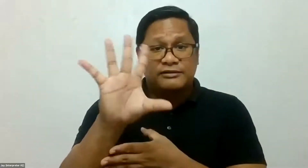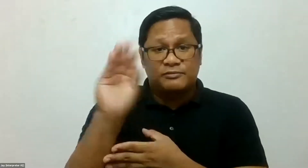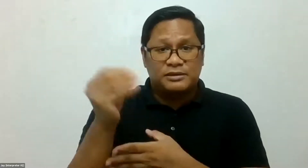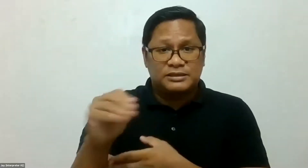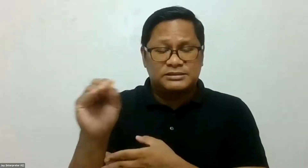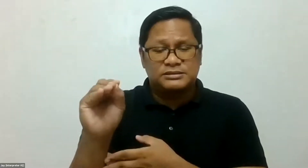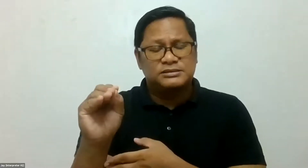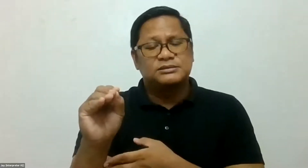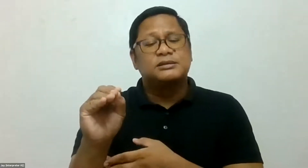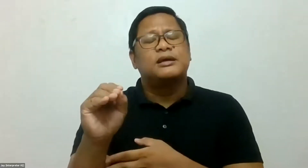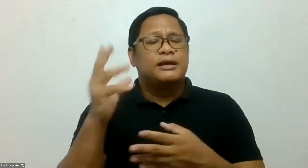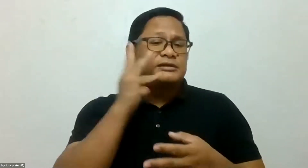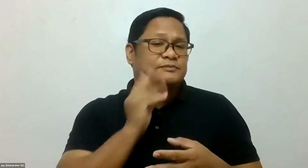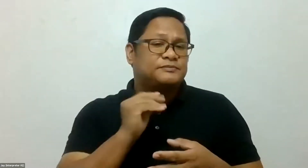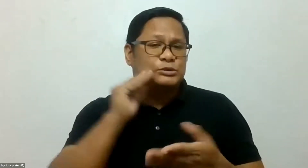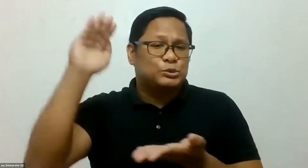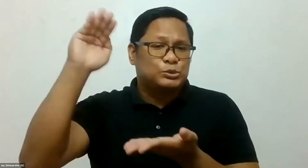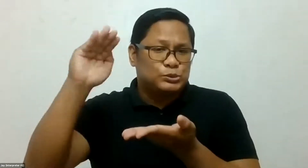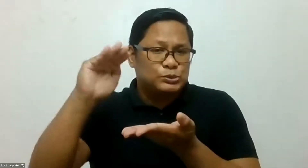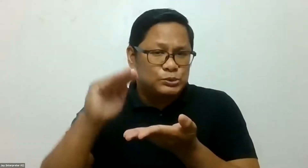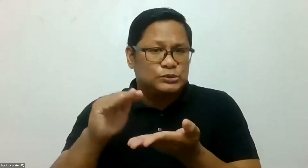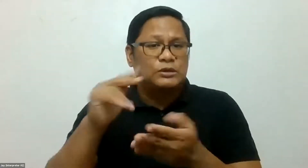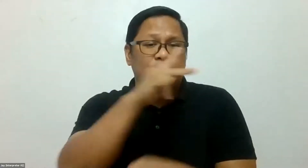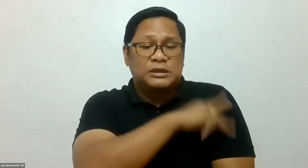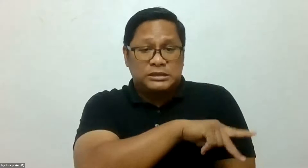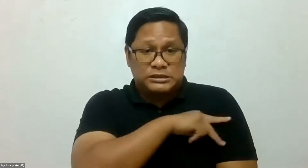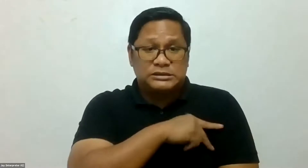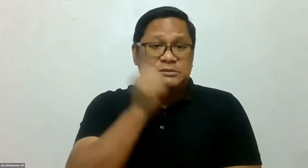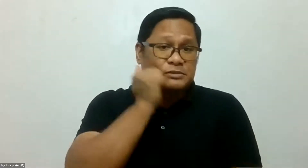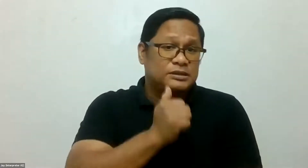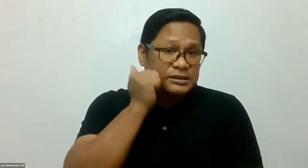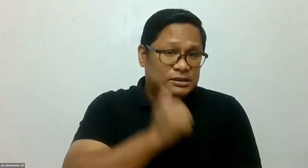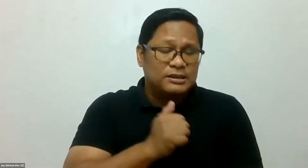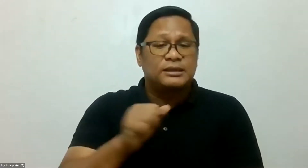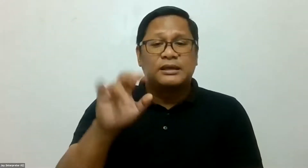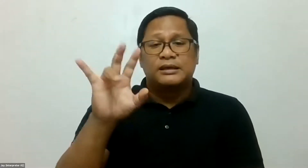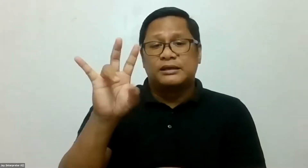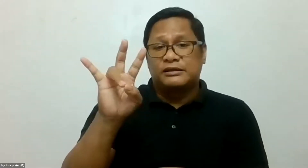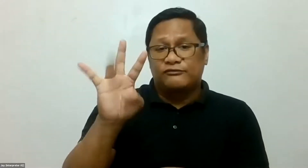medical oncologists experience a decrease in the number of patients seen daily, and 74%